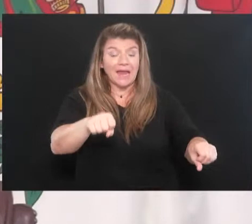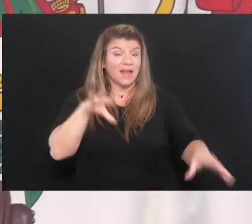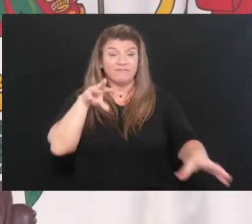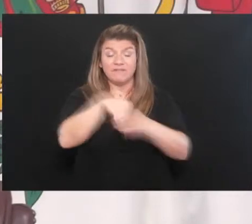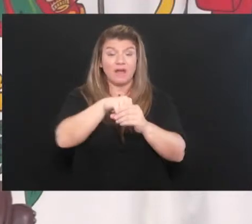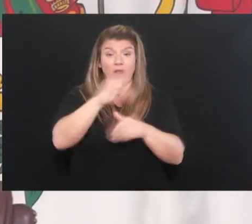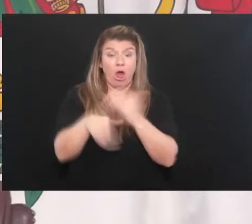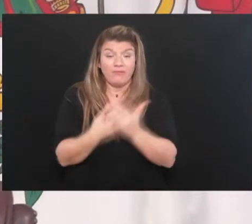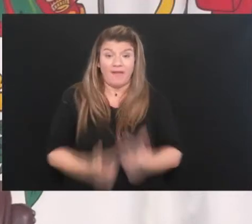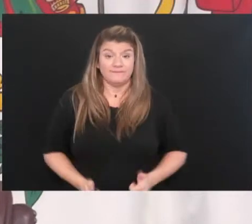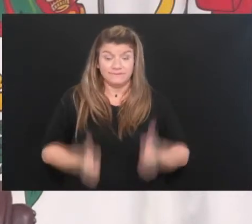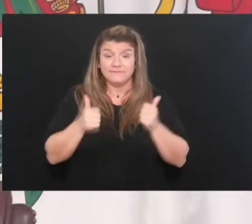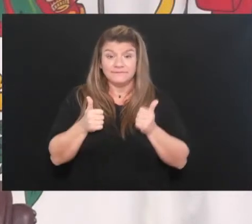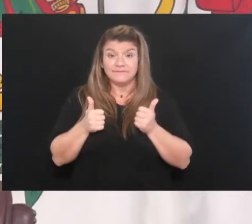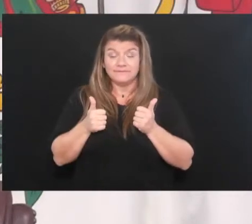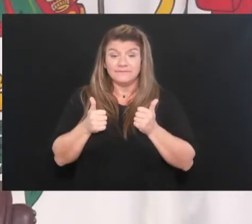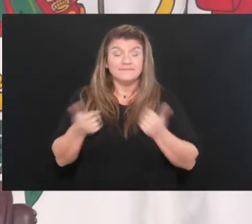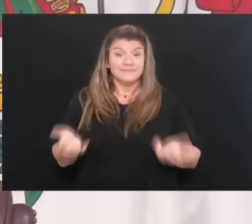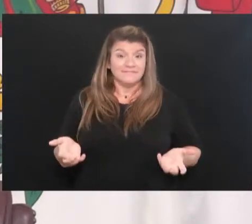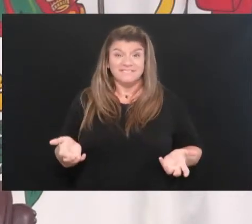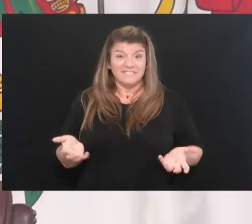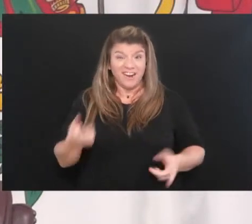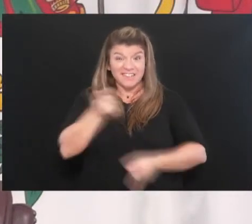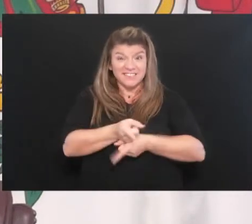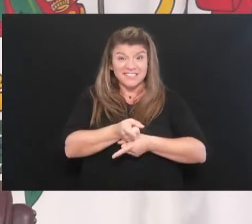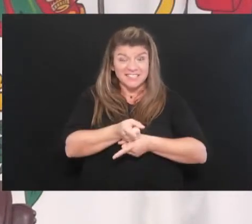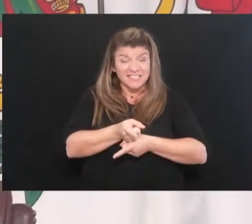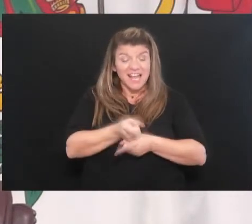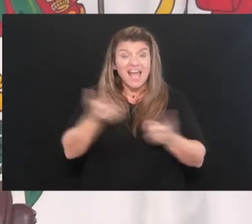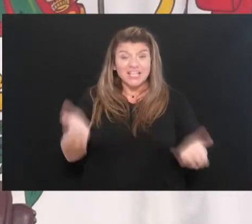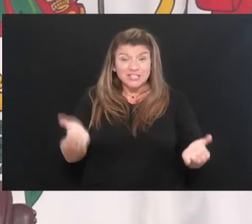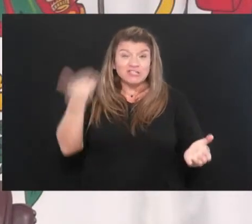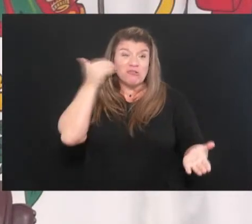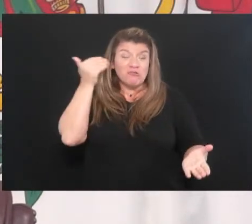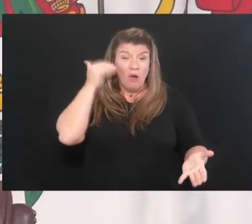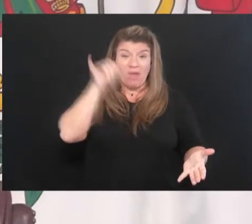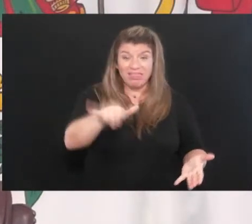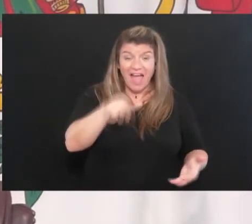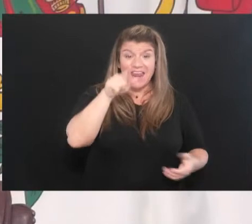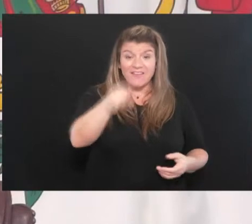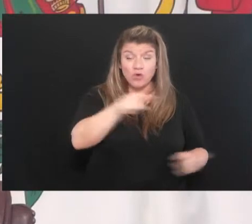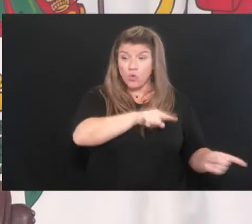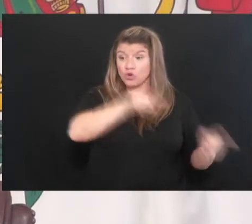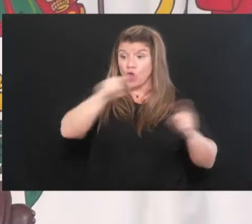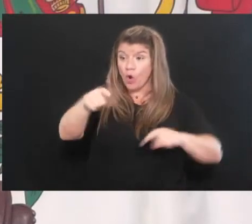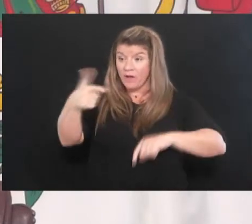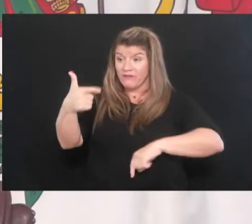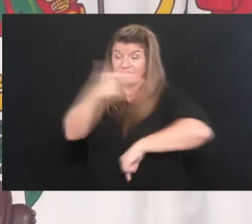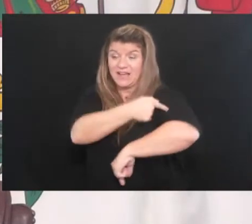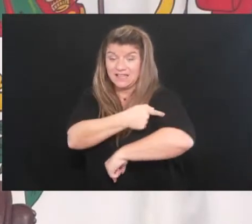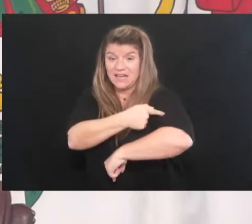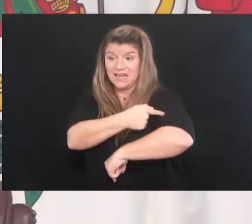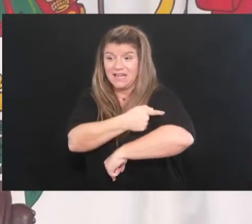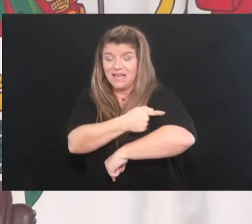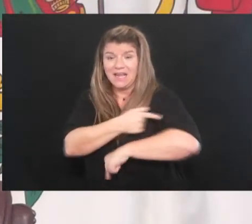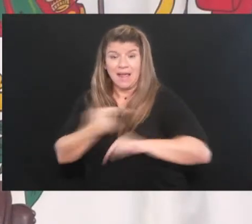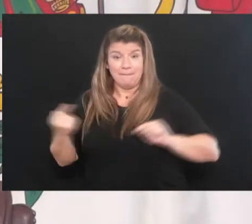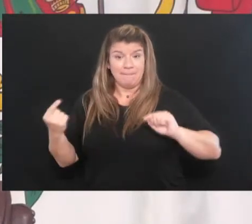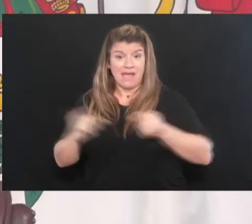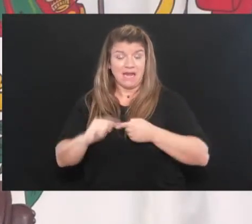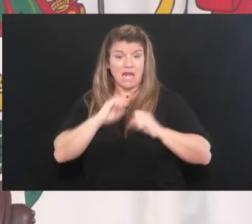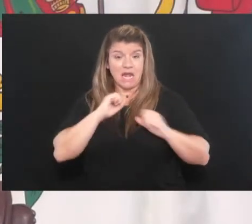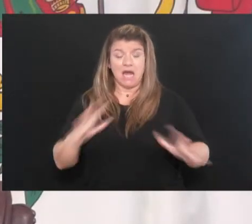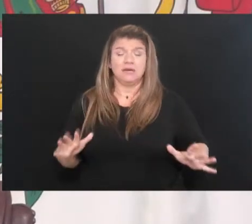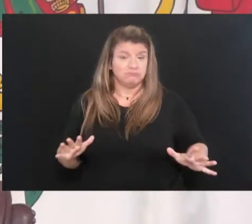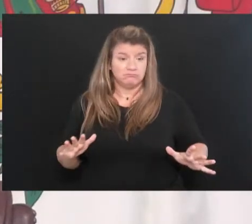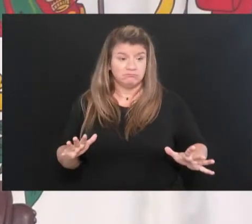do just about. With all that, if you get vaccinated, it is absolutely painless,